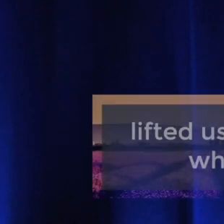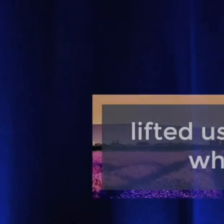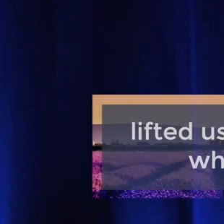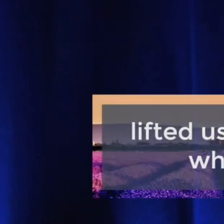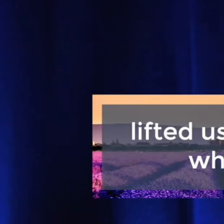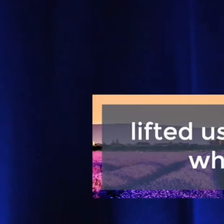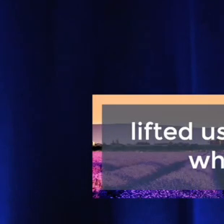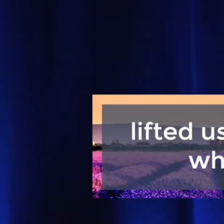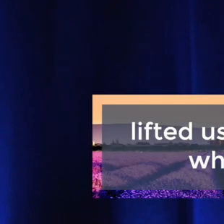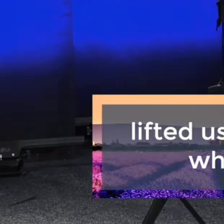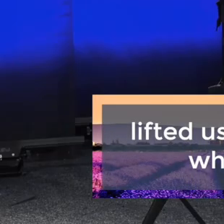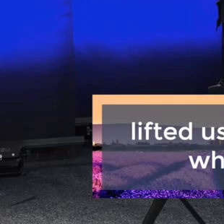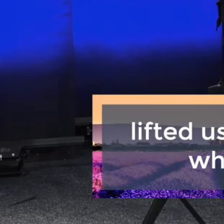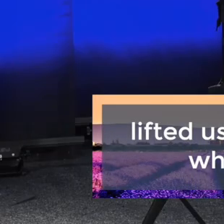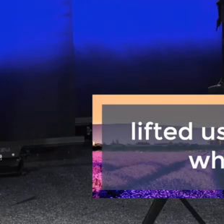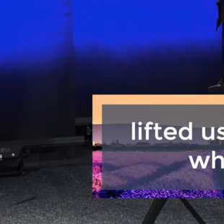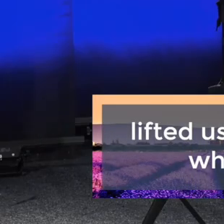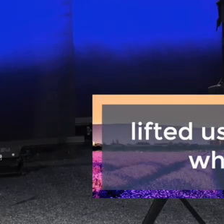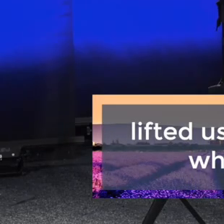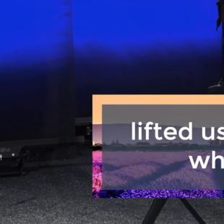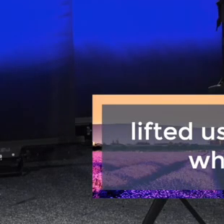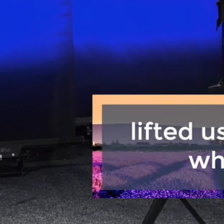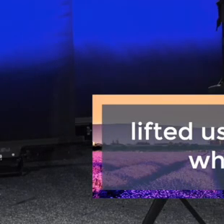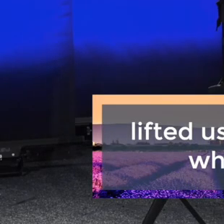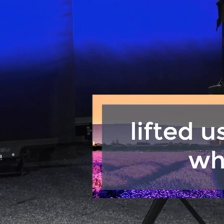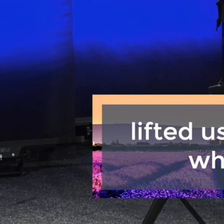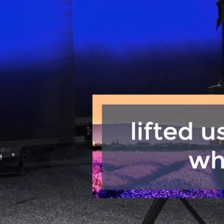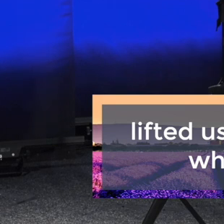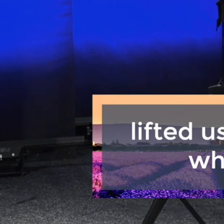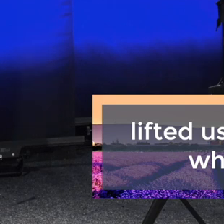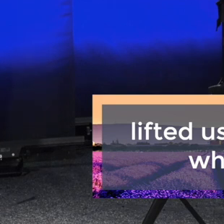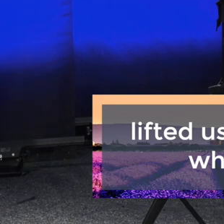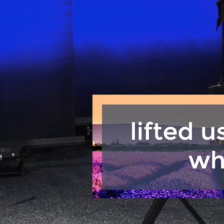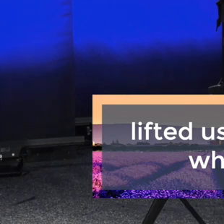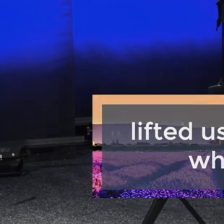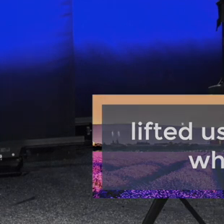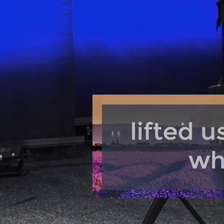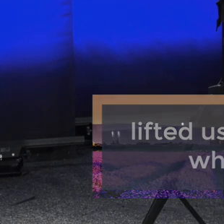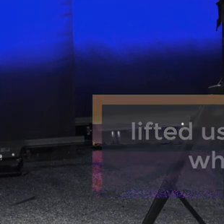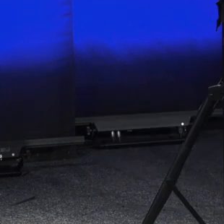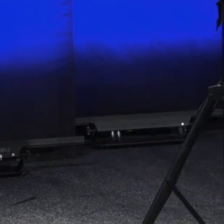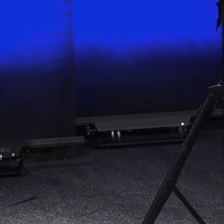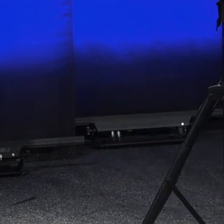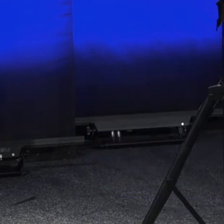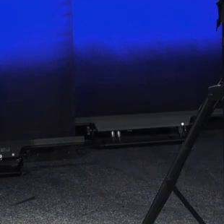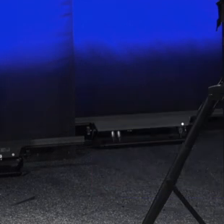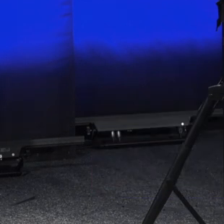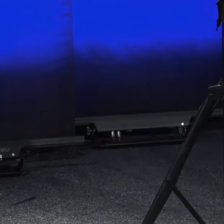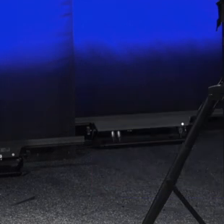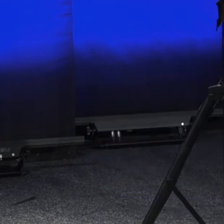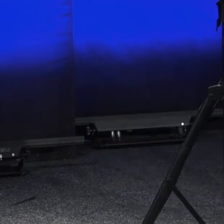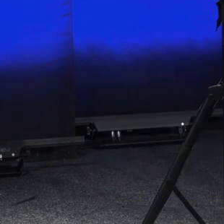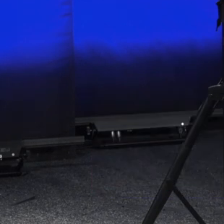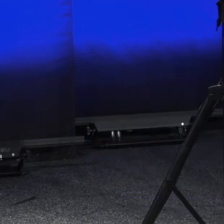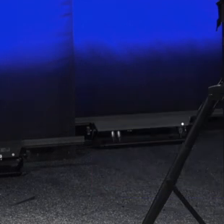Christ, lifted us up from the grave into glory. You might think, I don't know how to follow Jesus. Well, you start with